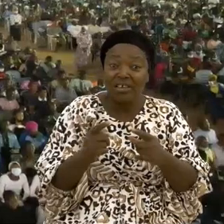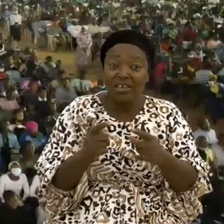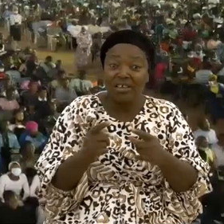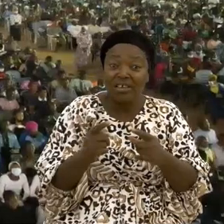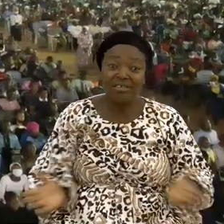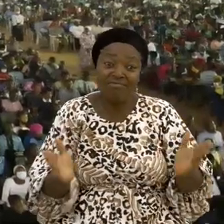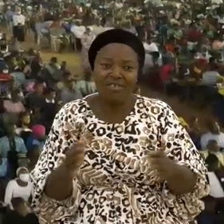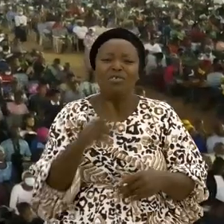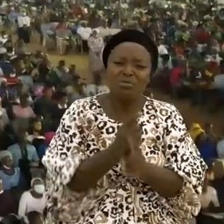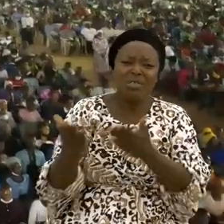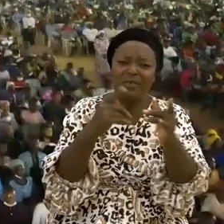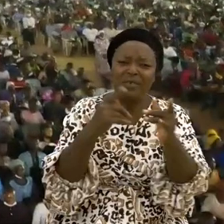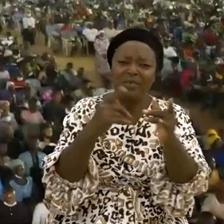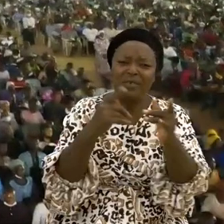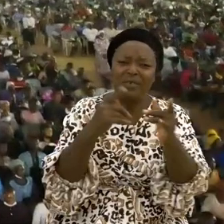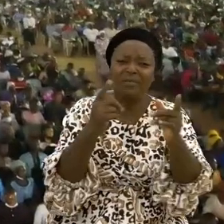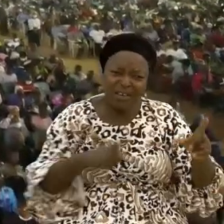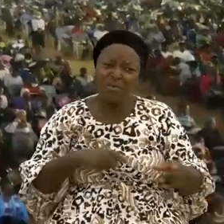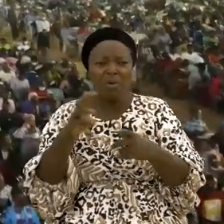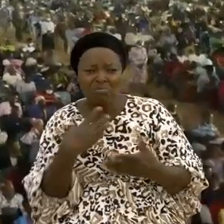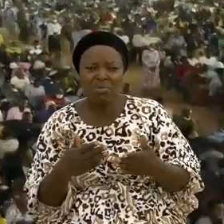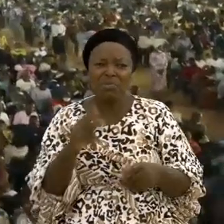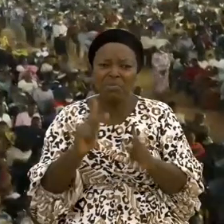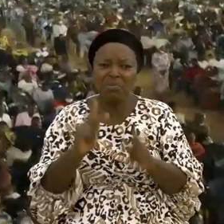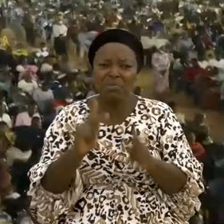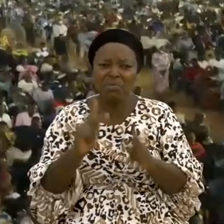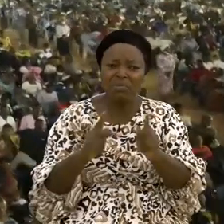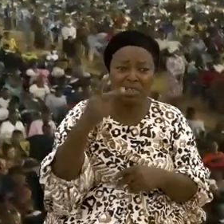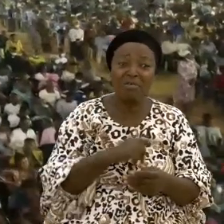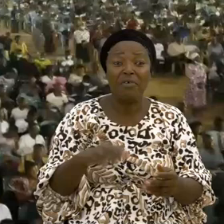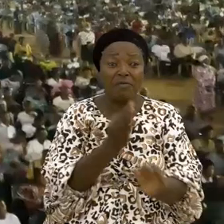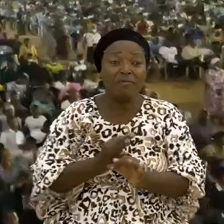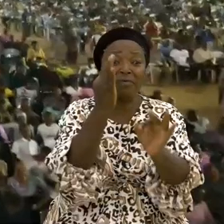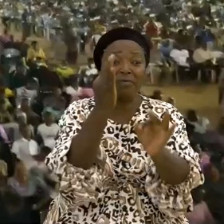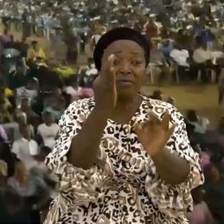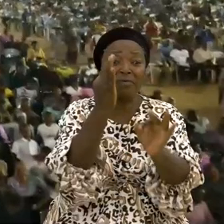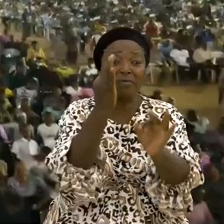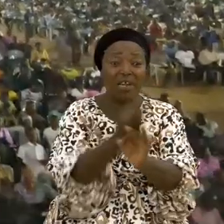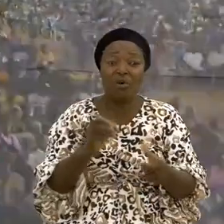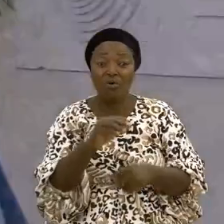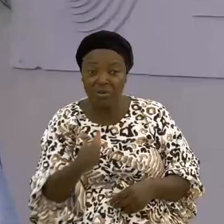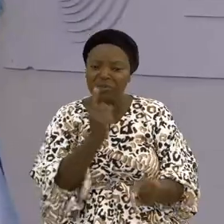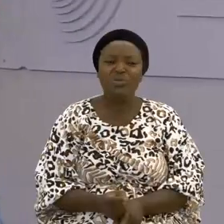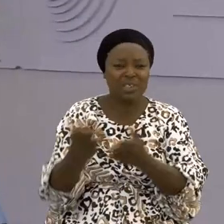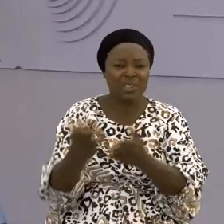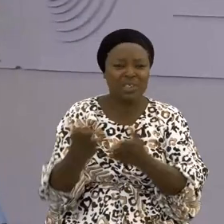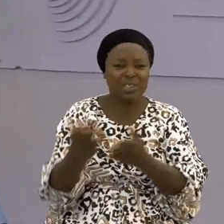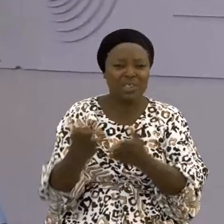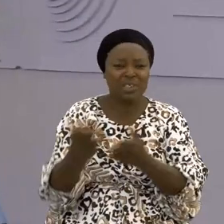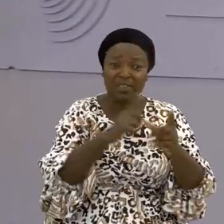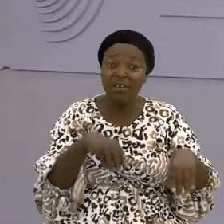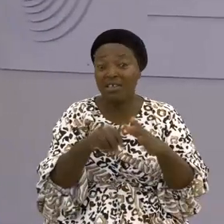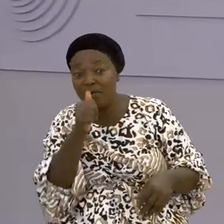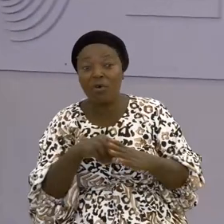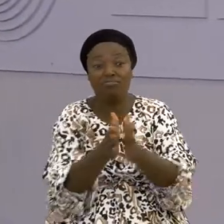the Lord. Whether people see your faithfulness or not, just serve the Lord in the private, in the public, in